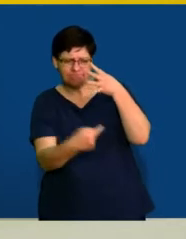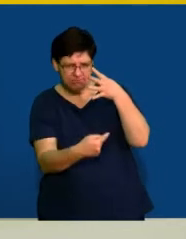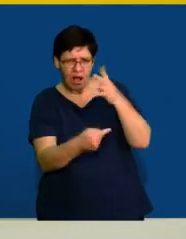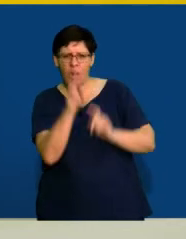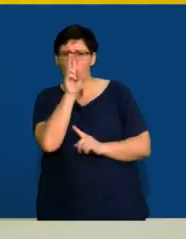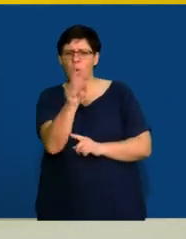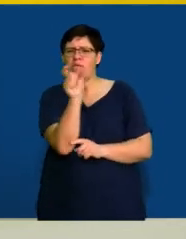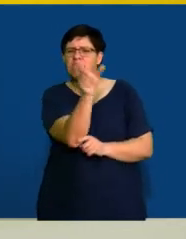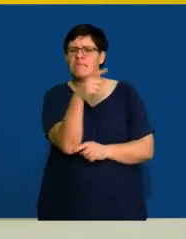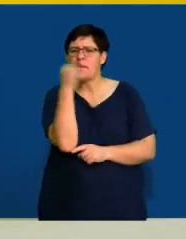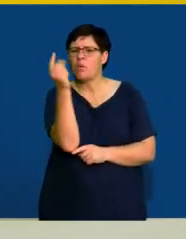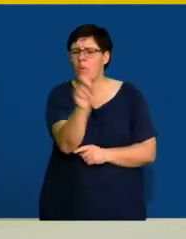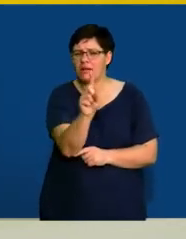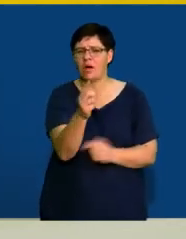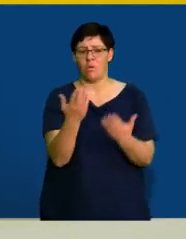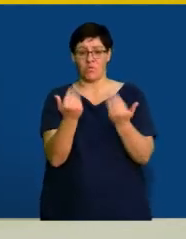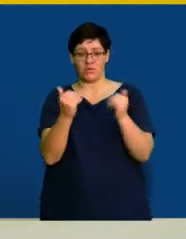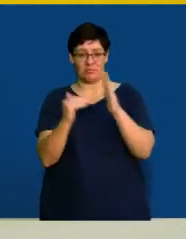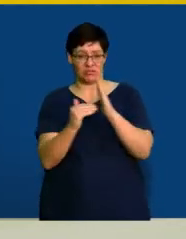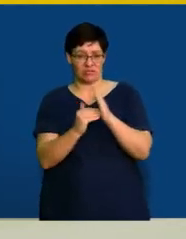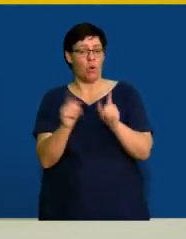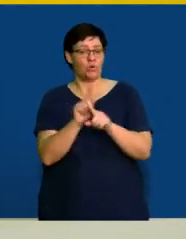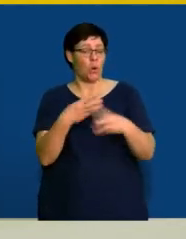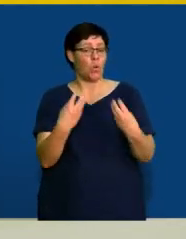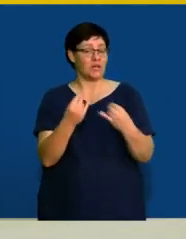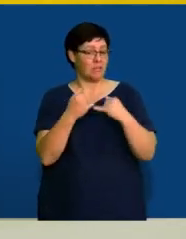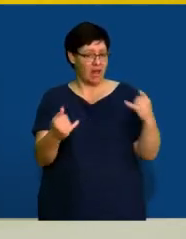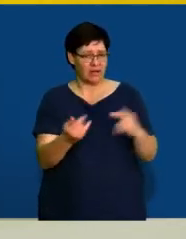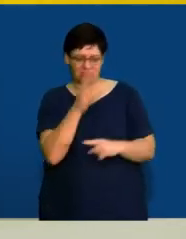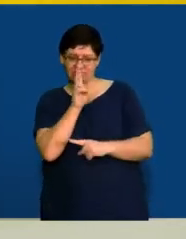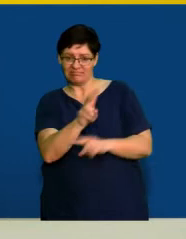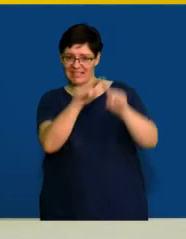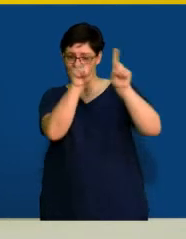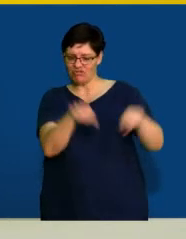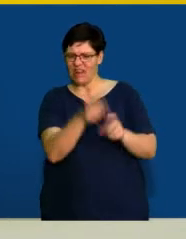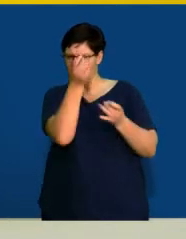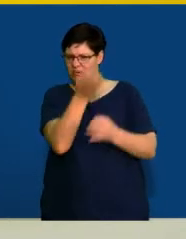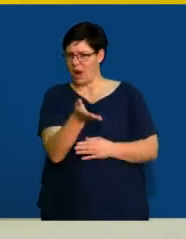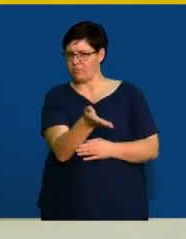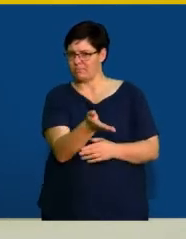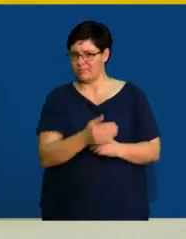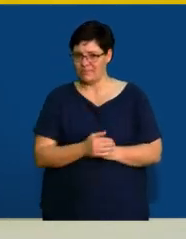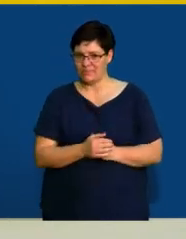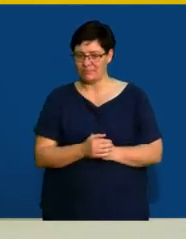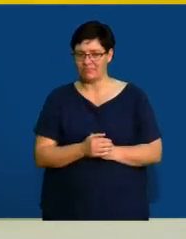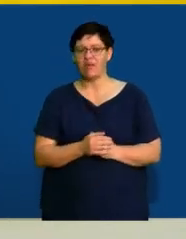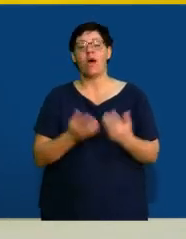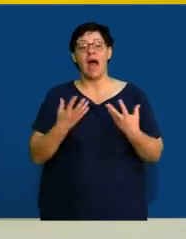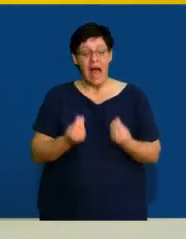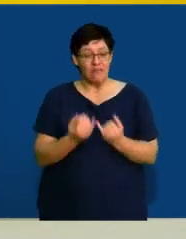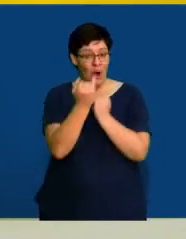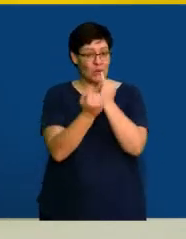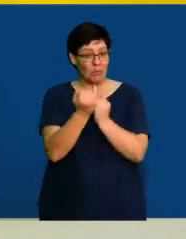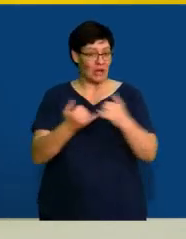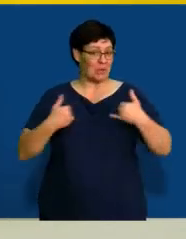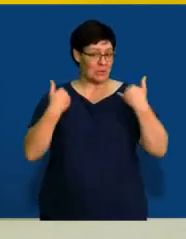for Gr12 as well as our WhatsApp line, which will be on our screen with all the details. We do have a fun competition